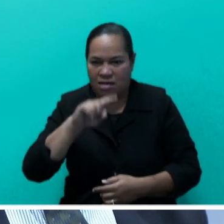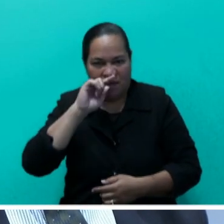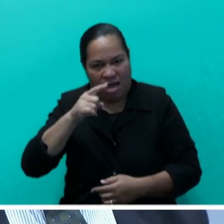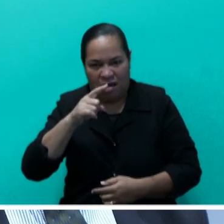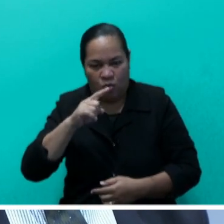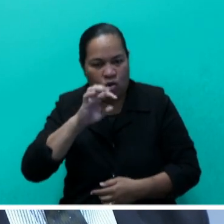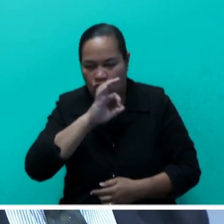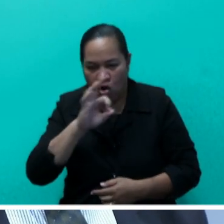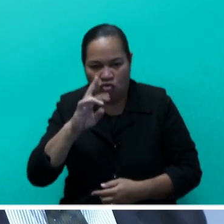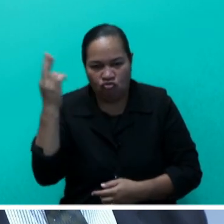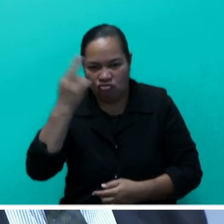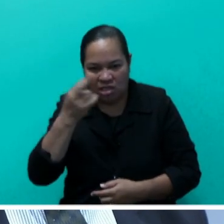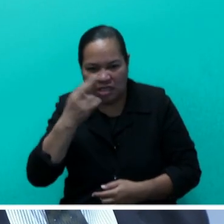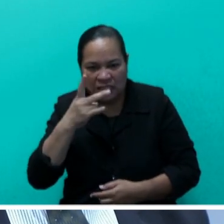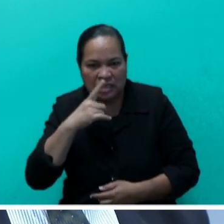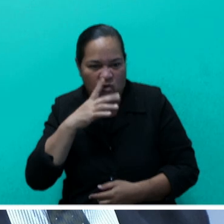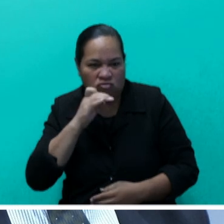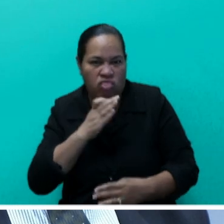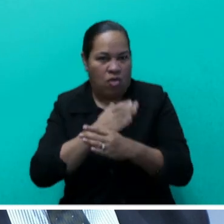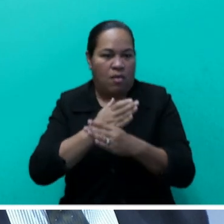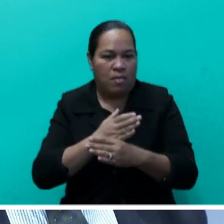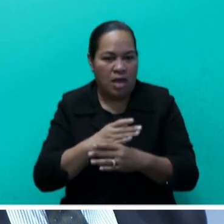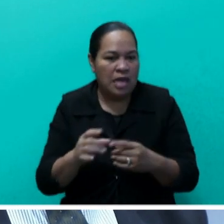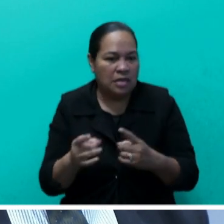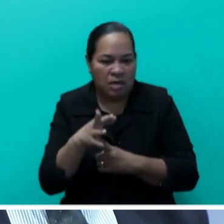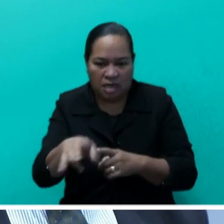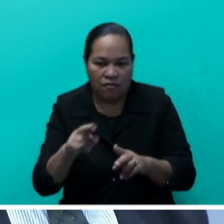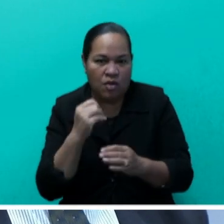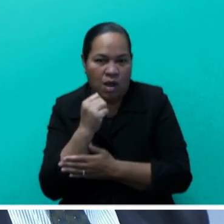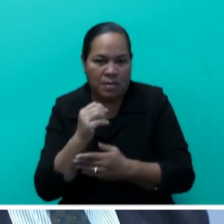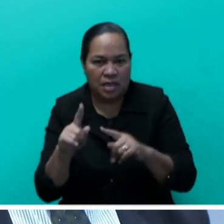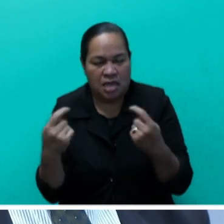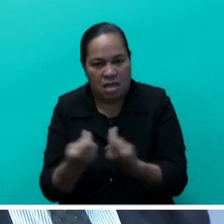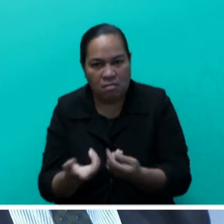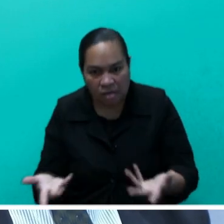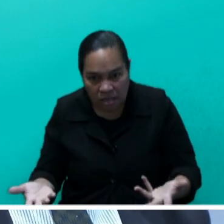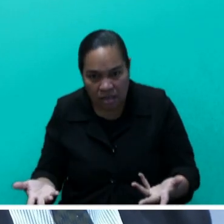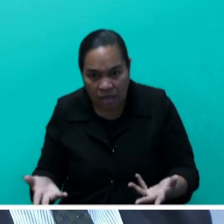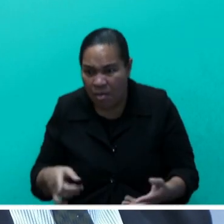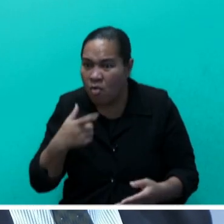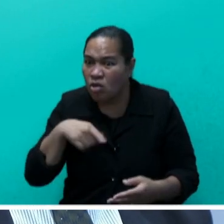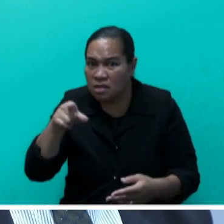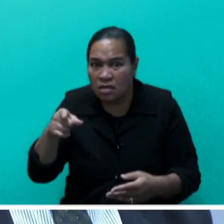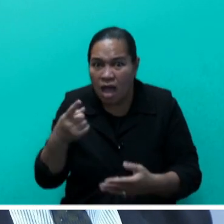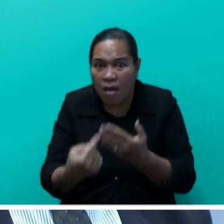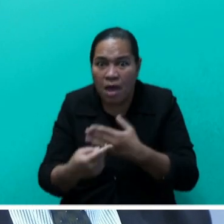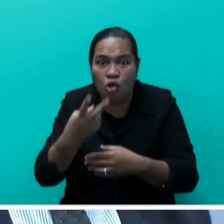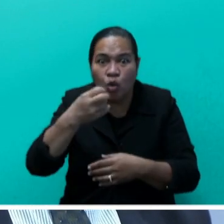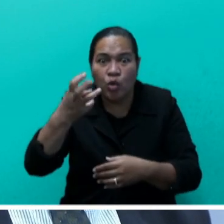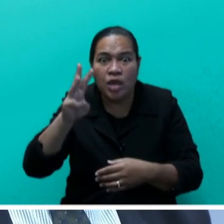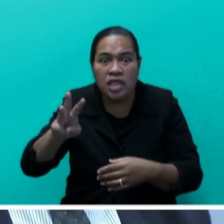risk a boycott of any match by a Fiji Rugby team, let alone a quarter-final of the